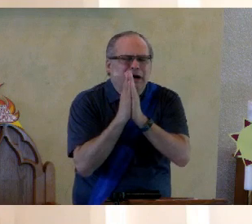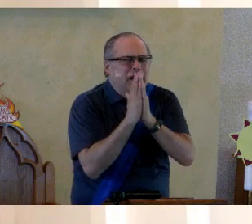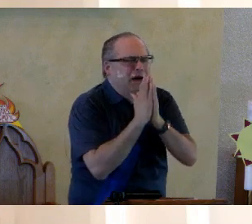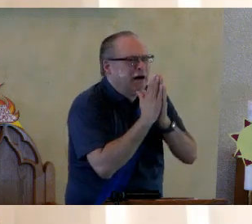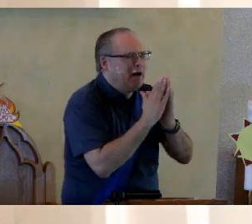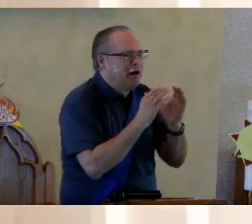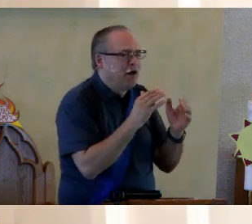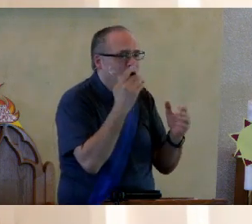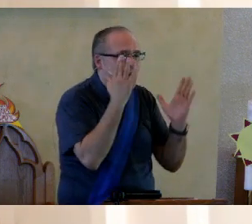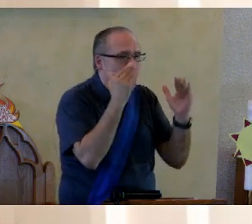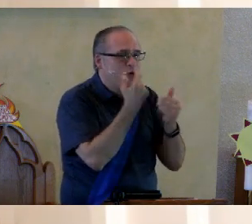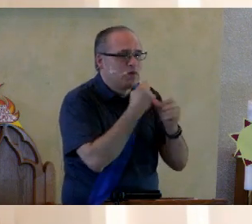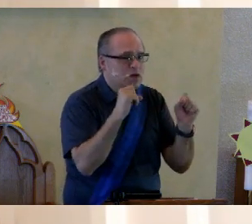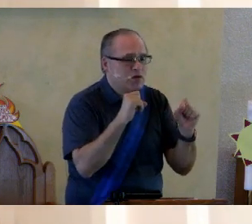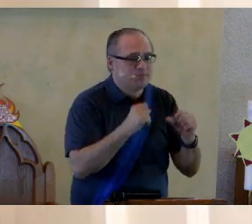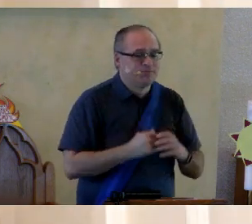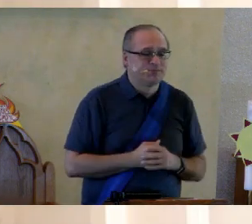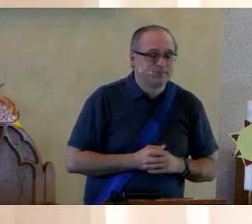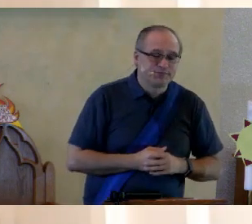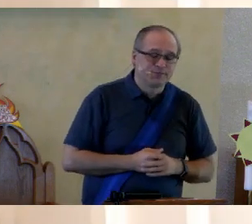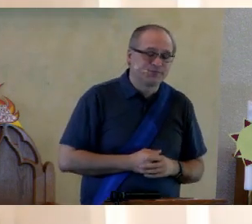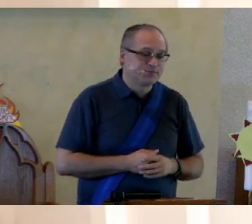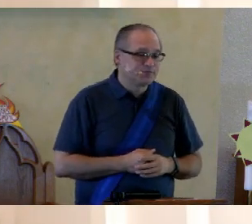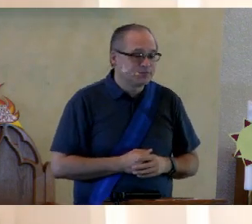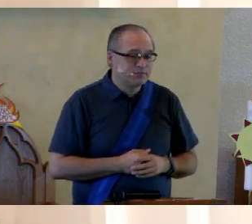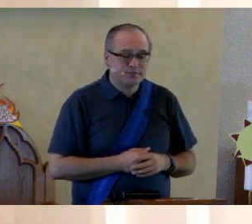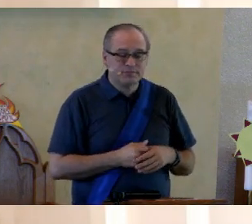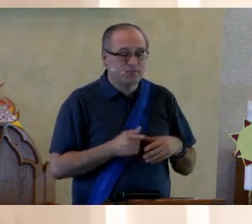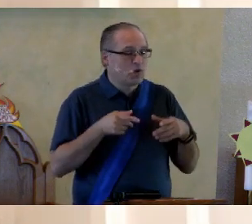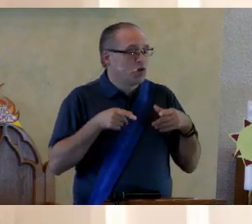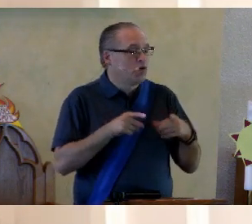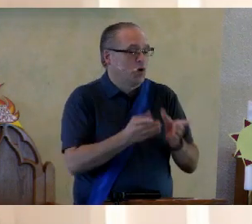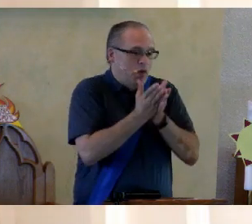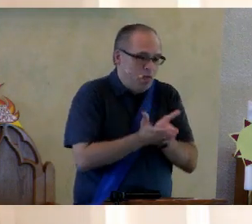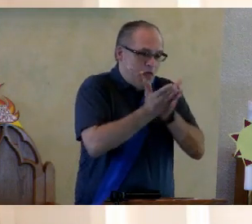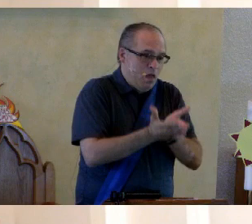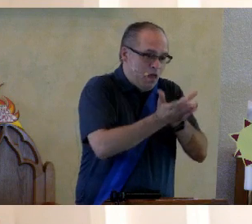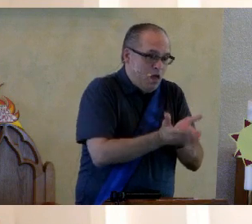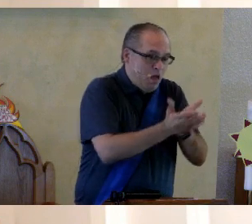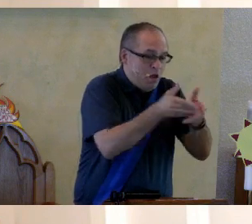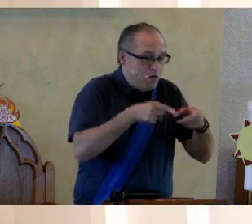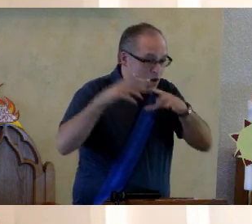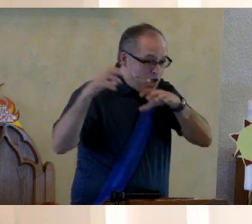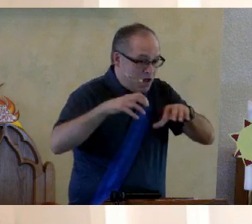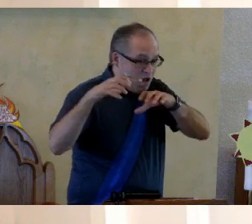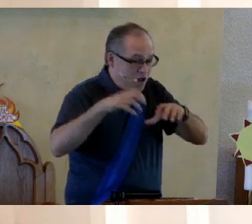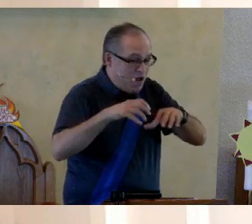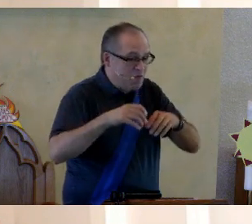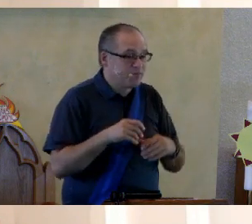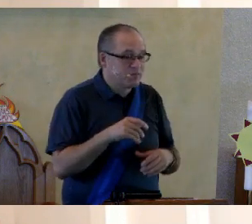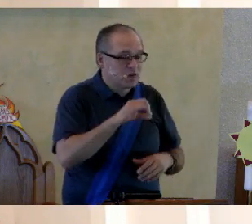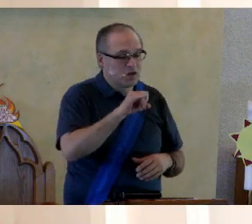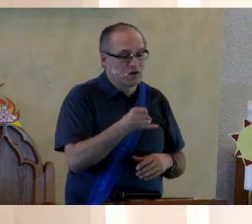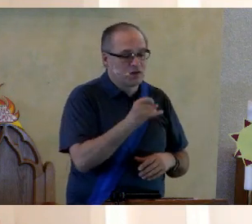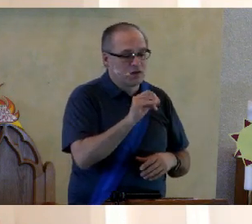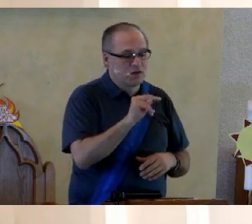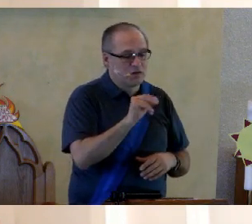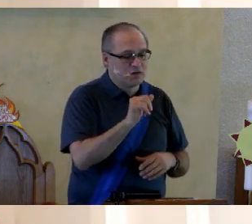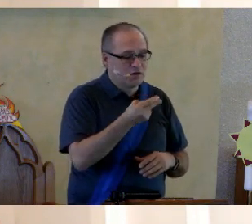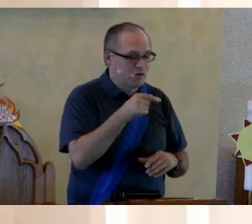when all this was going on, Jonah was fast asleep. The ship's officers descended below deck and commanded